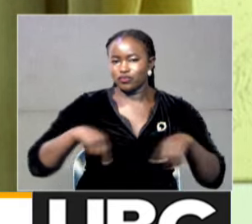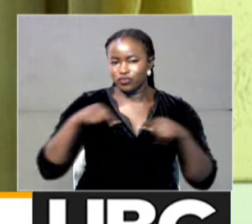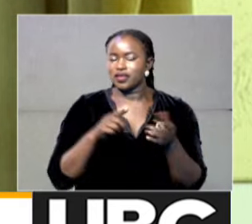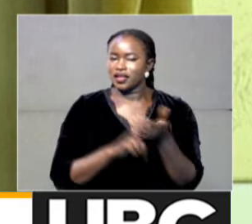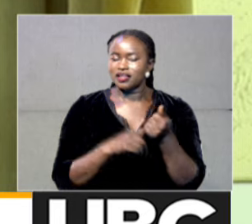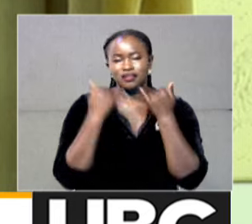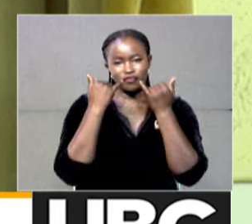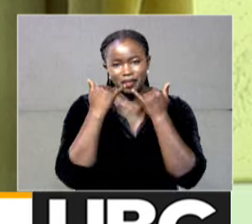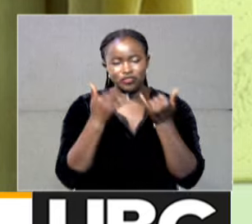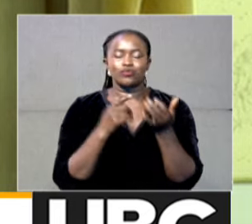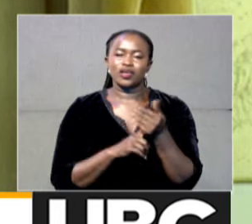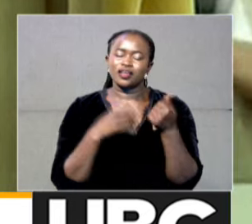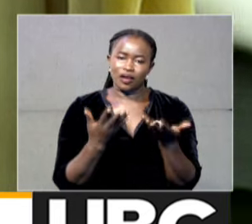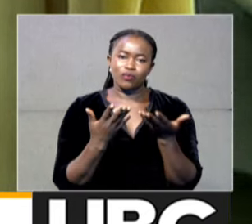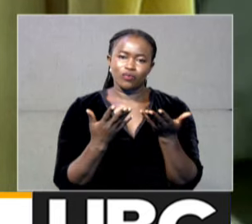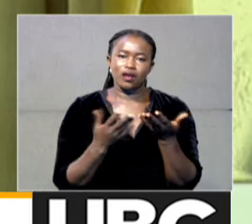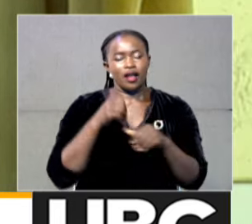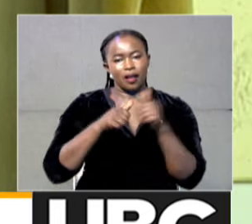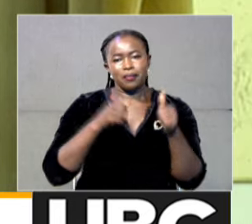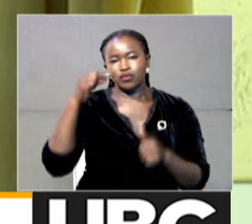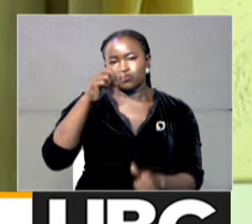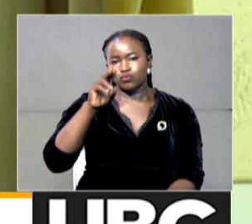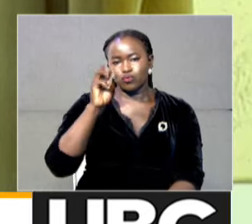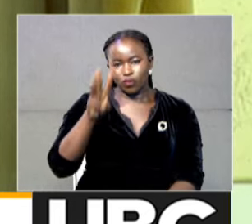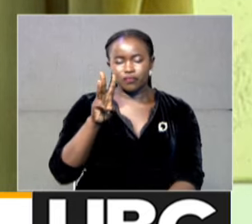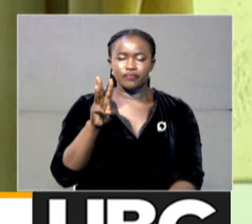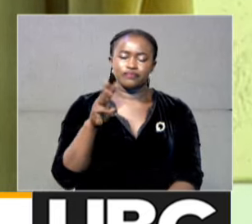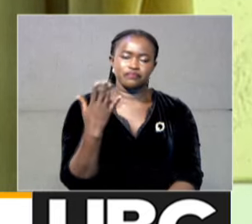information on the GROW?